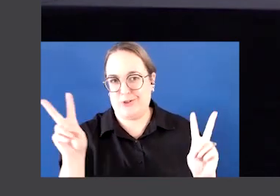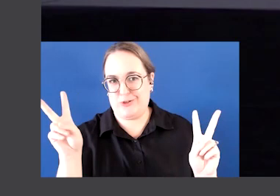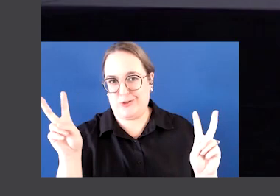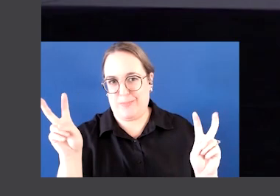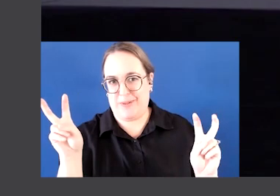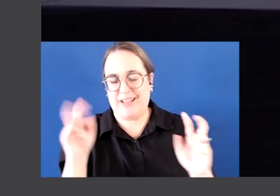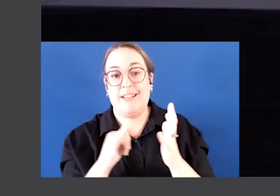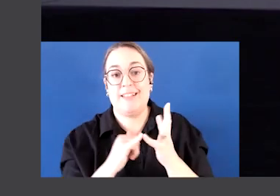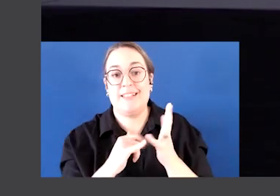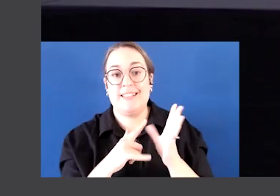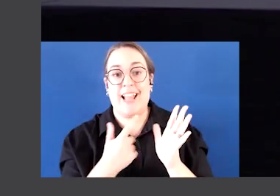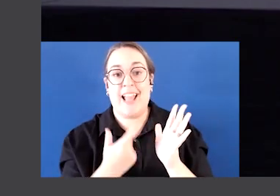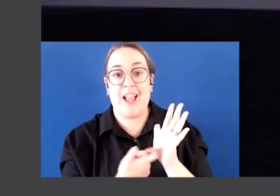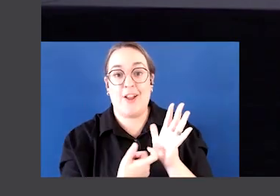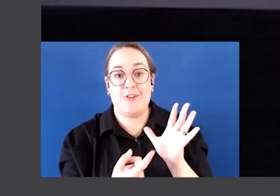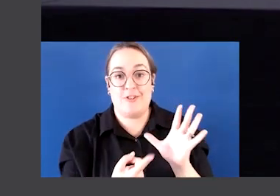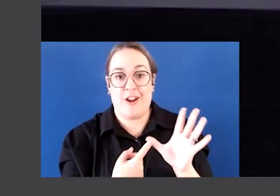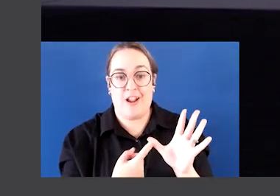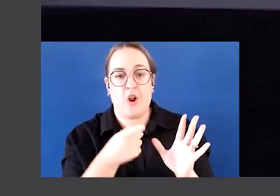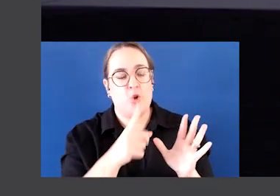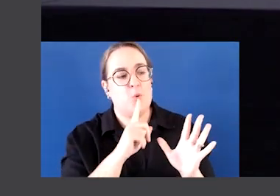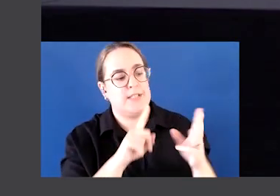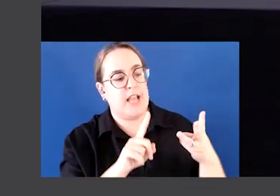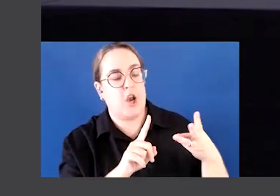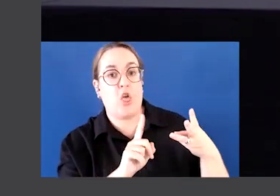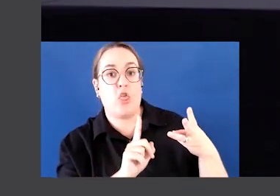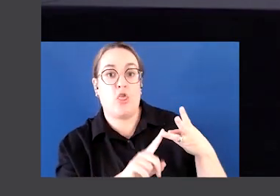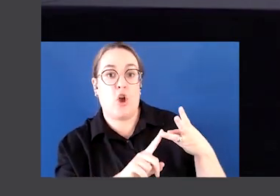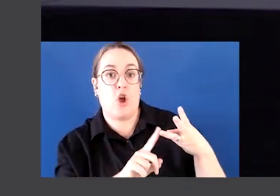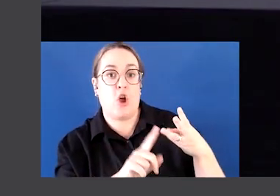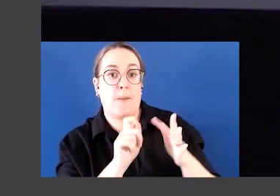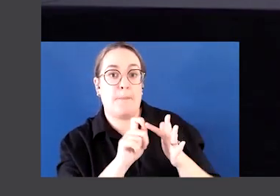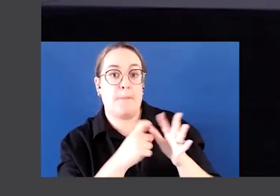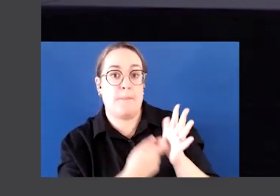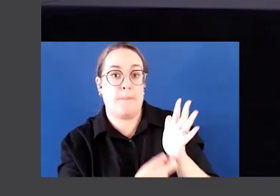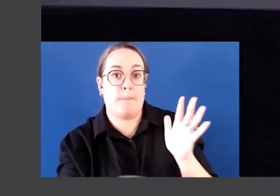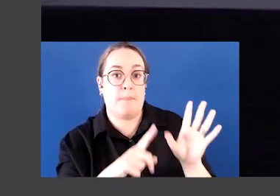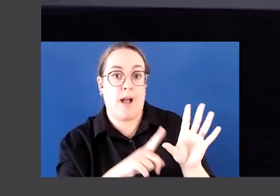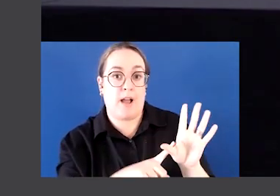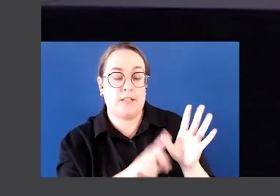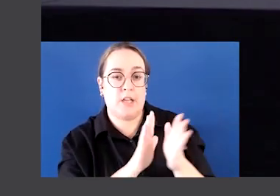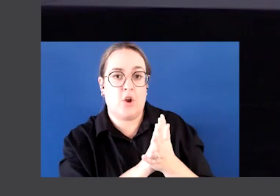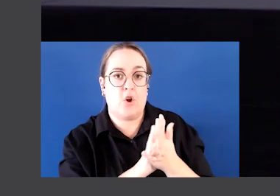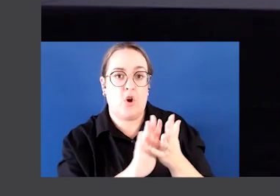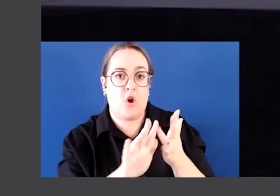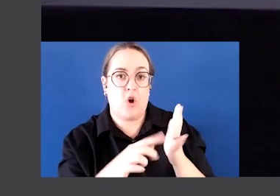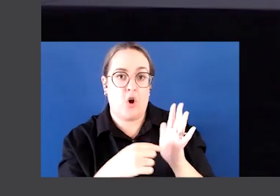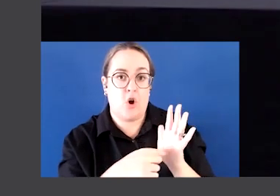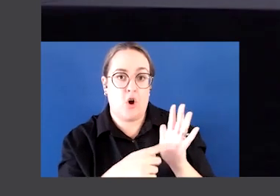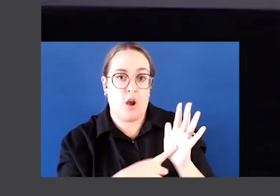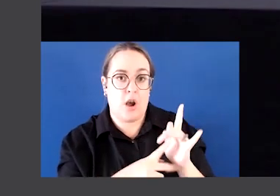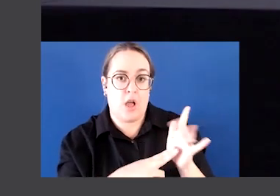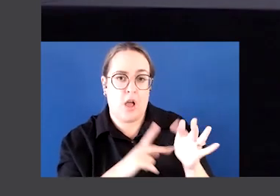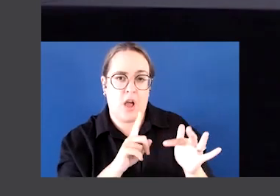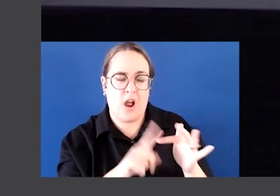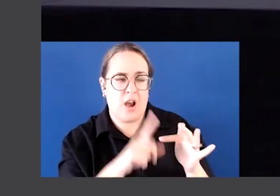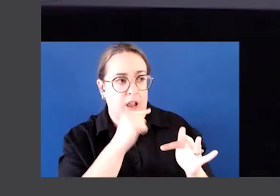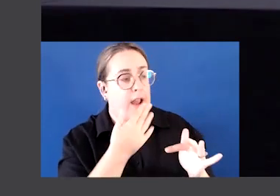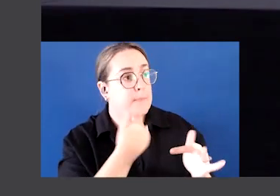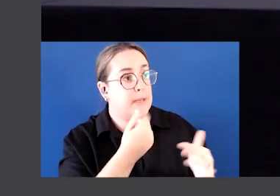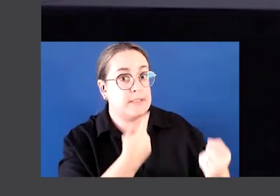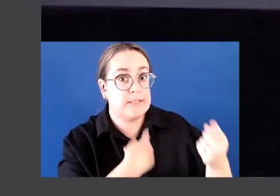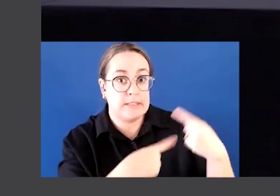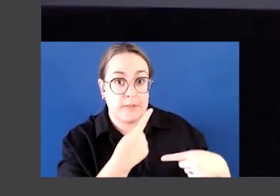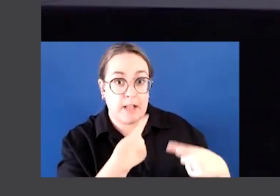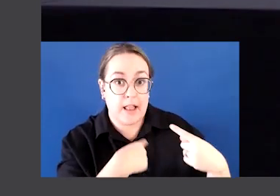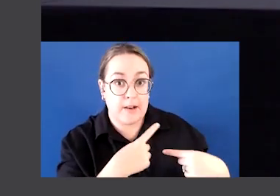Bit of a change of topic now, one for Sarah. You mentioned the third-party hotline. Could you talk to us a bit more